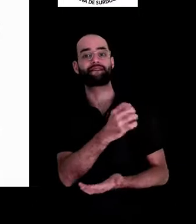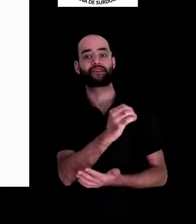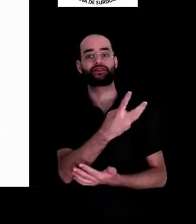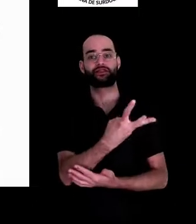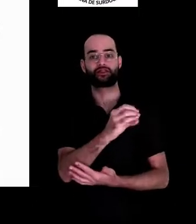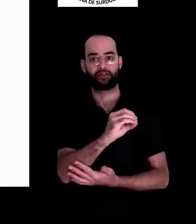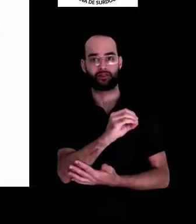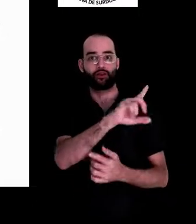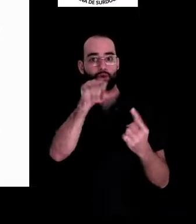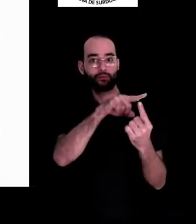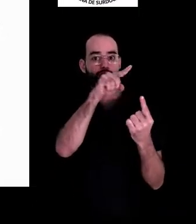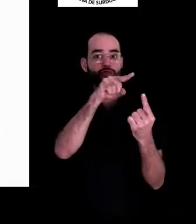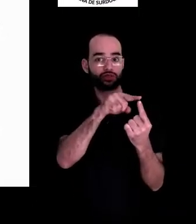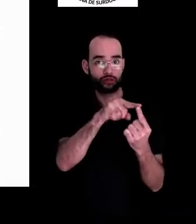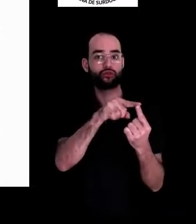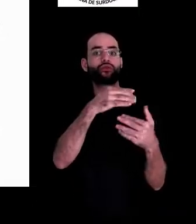acronym